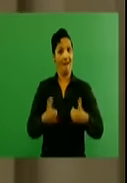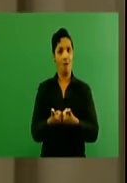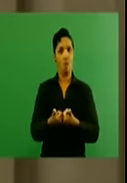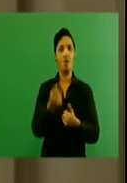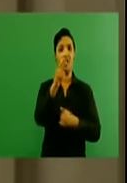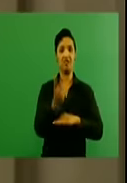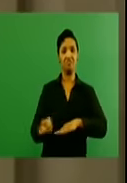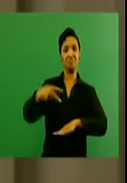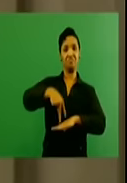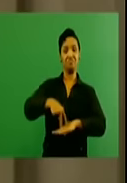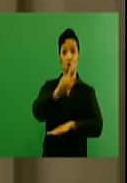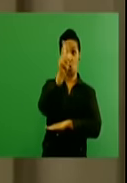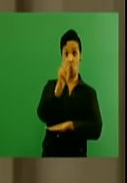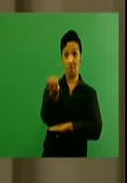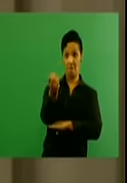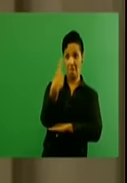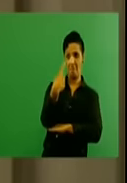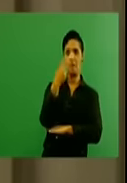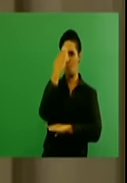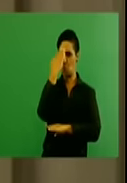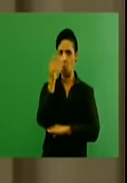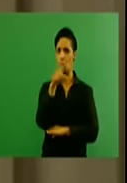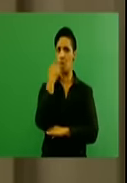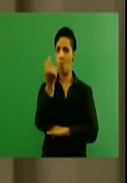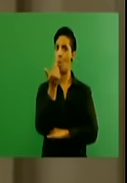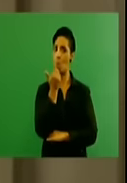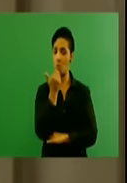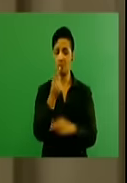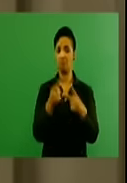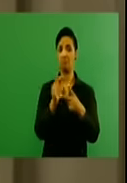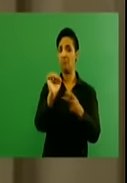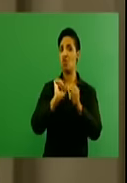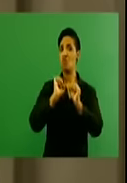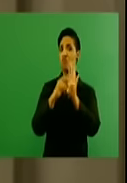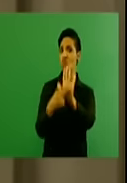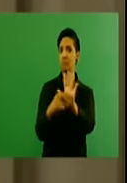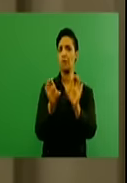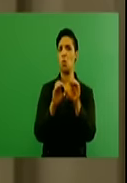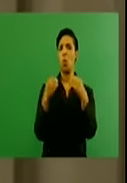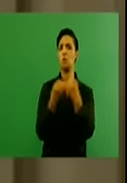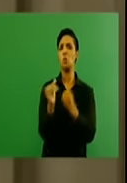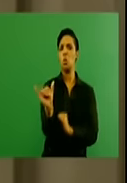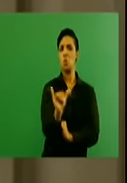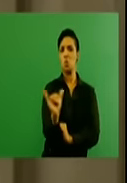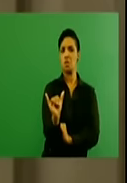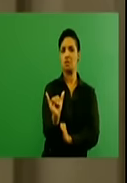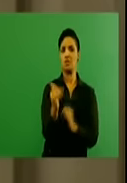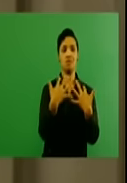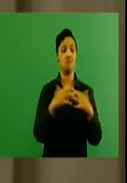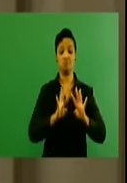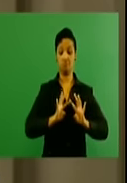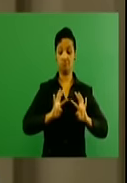identify yourself and the media house from which you come from. And this distinguished panel here